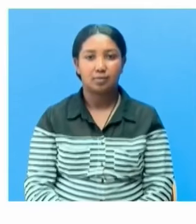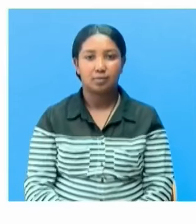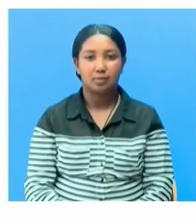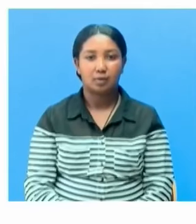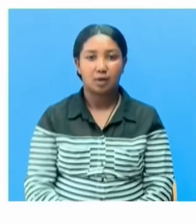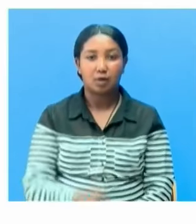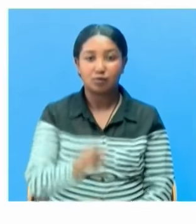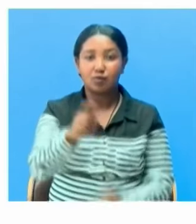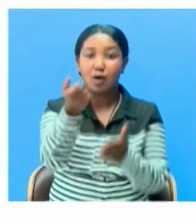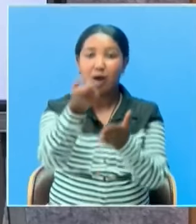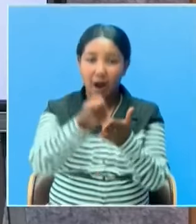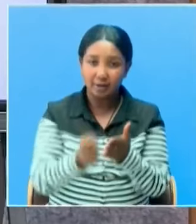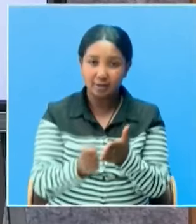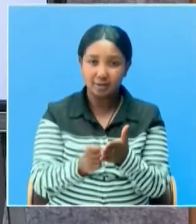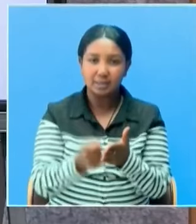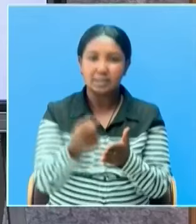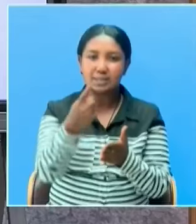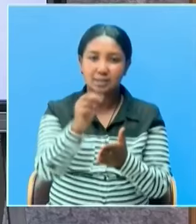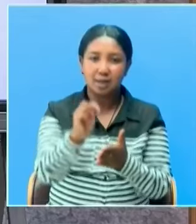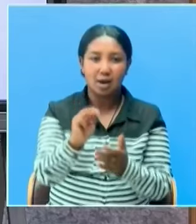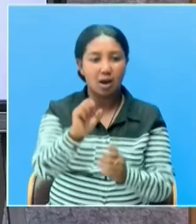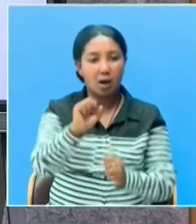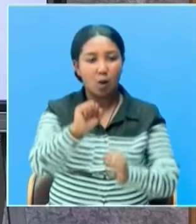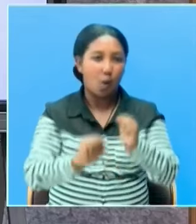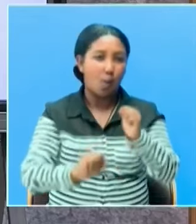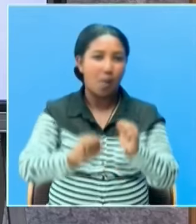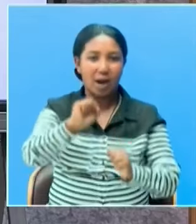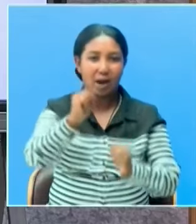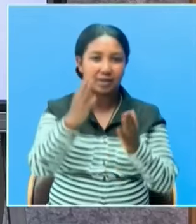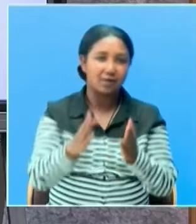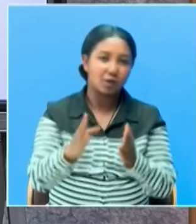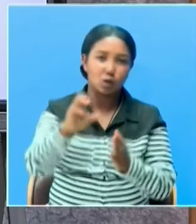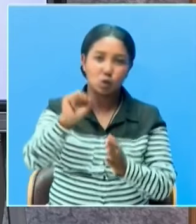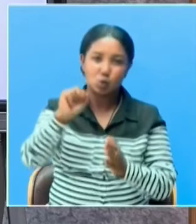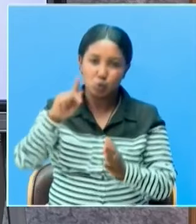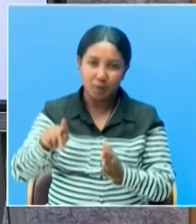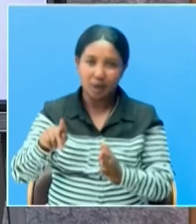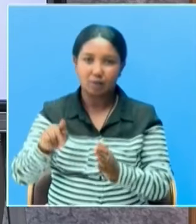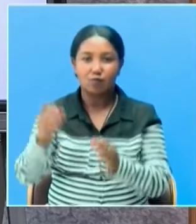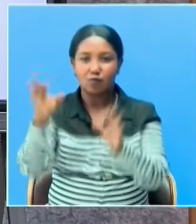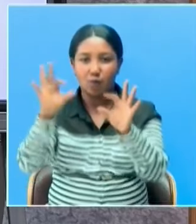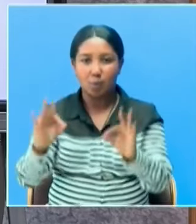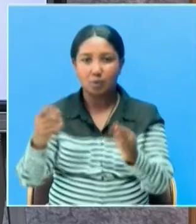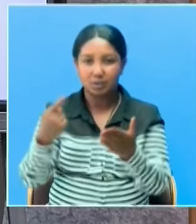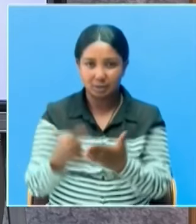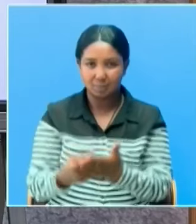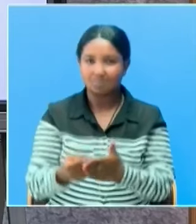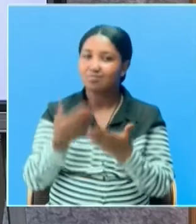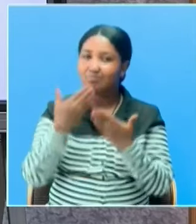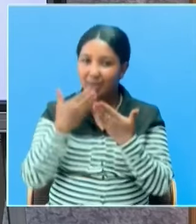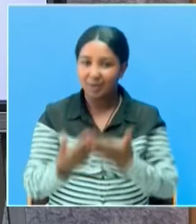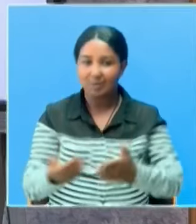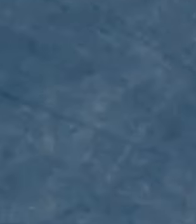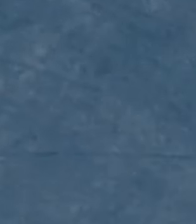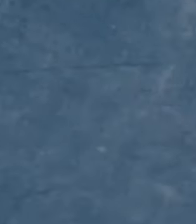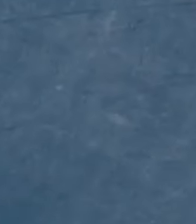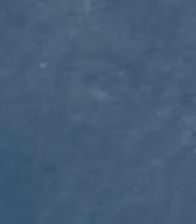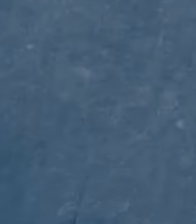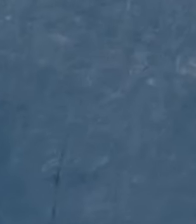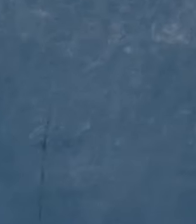And you have to write the comparative and the superlative form of these points. Thank you. See you.